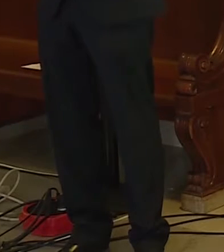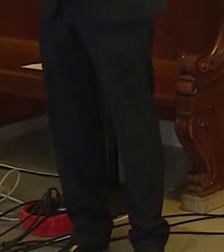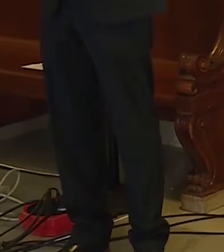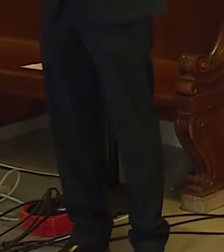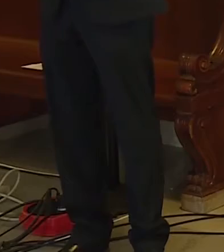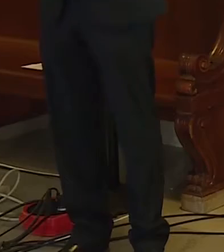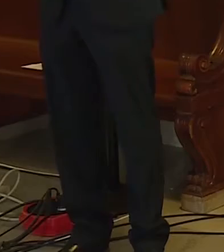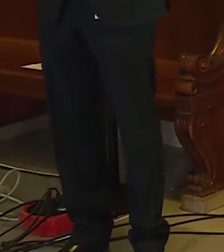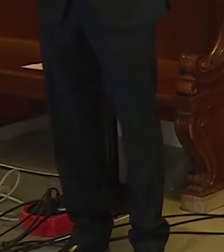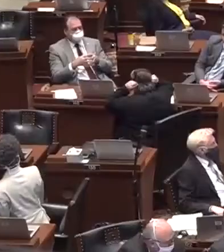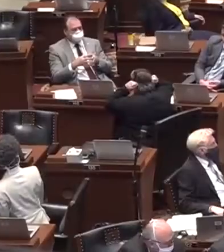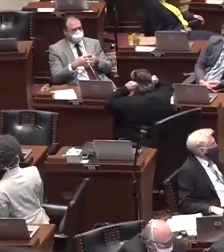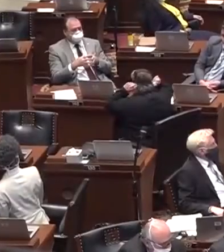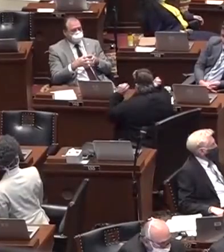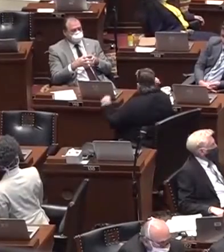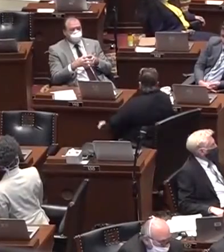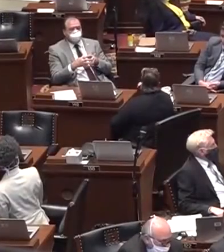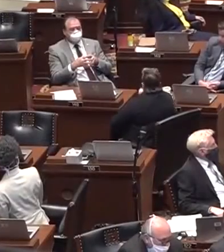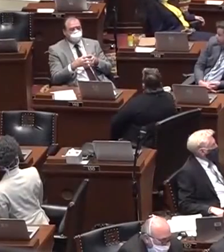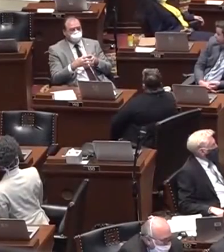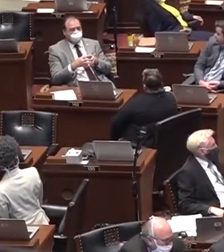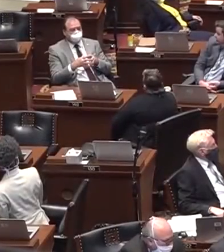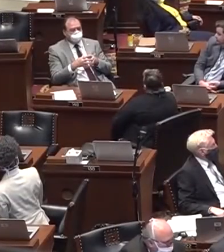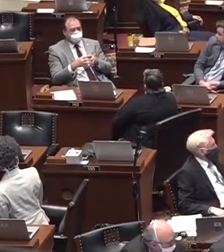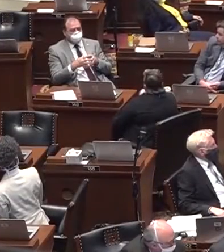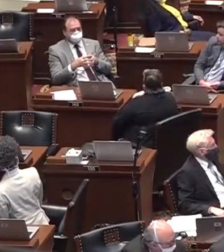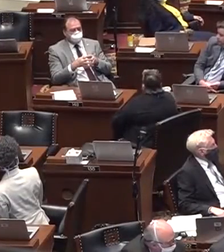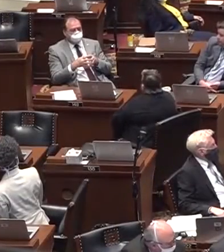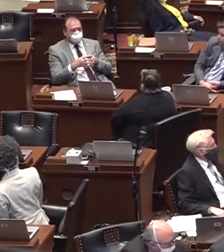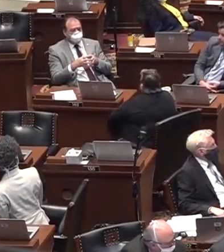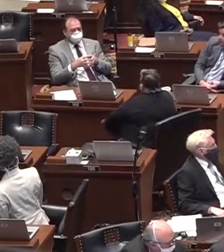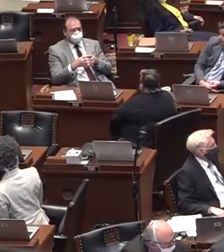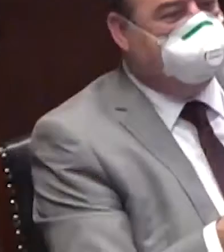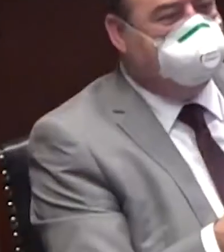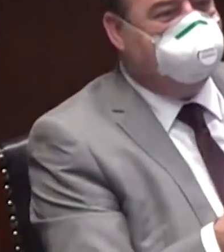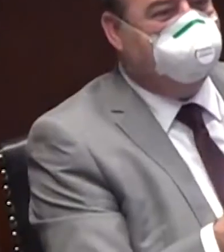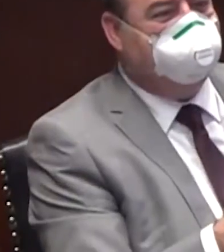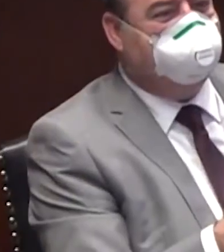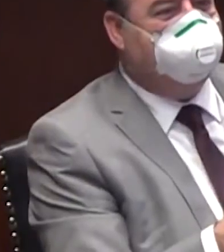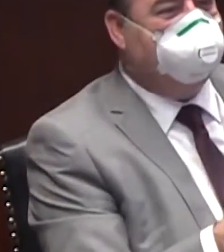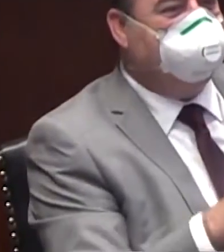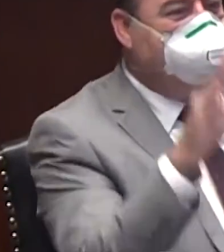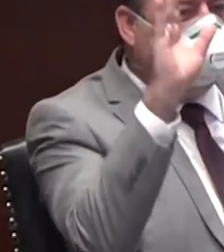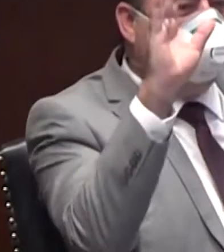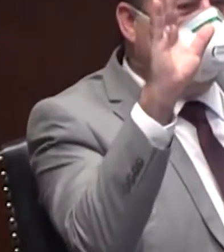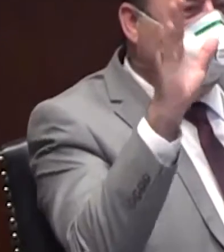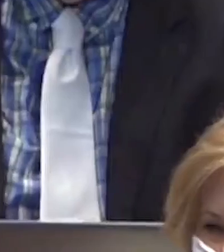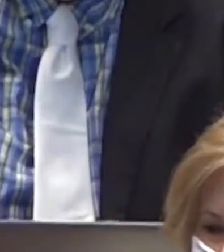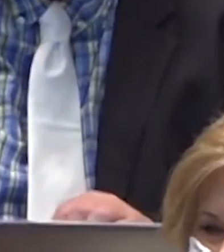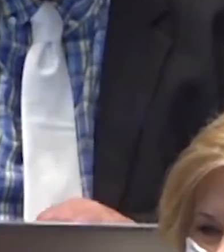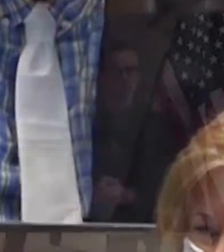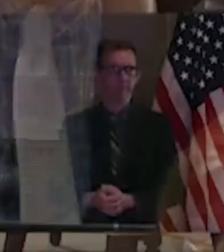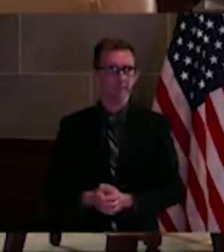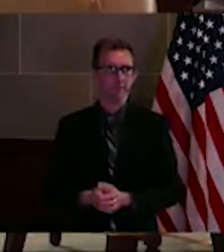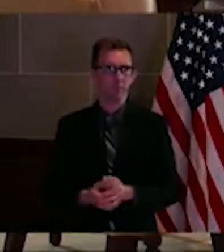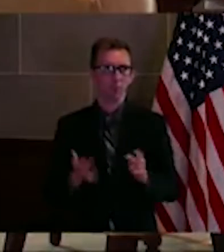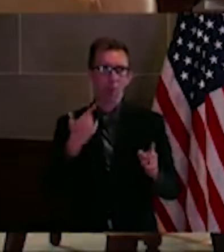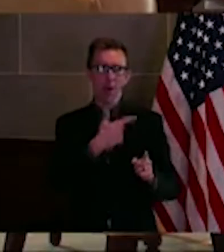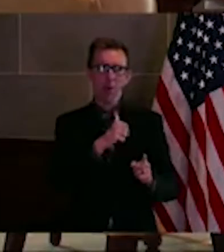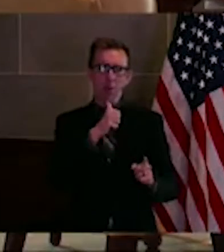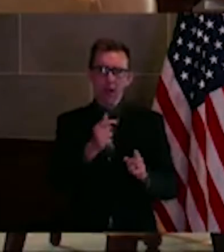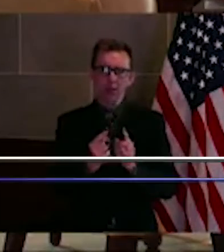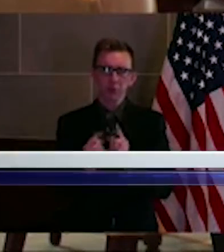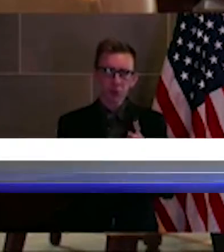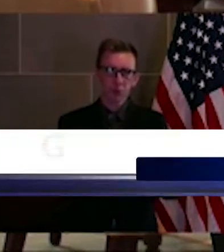restaurants, gyms, and other small businesses can all open as long as these guidelines are followed.